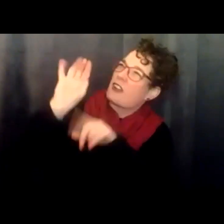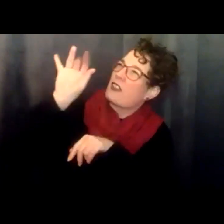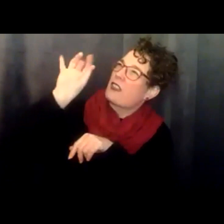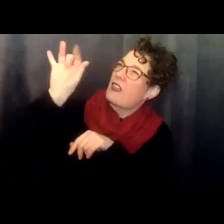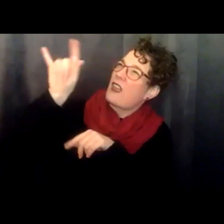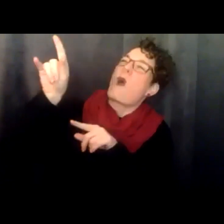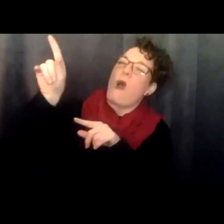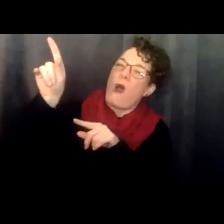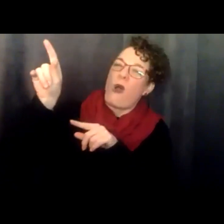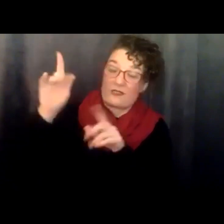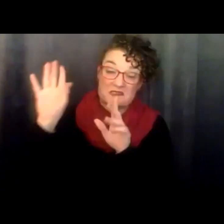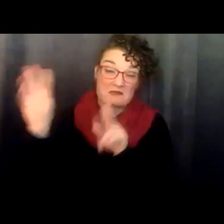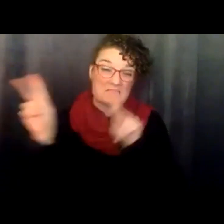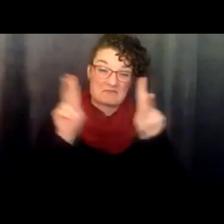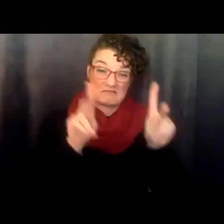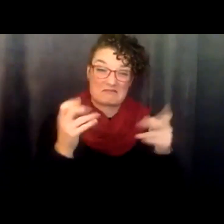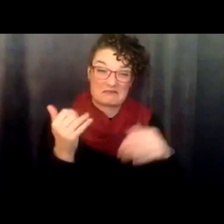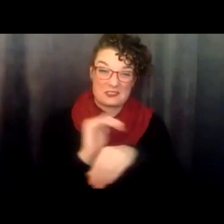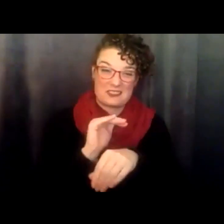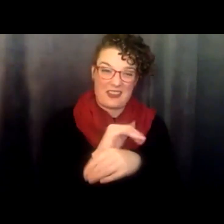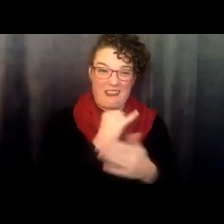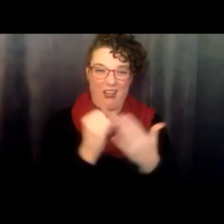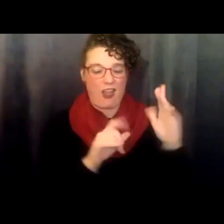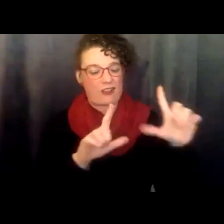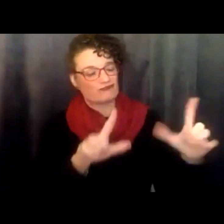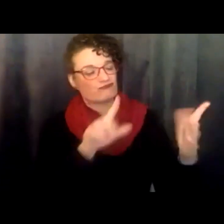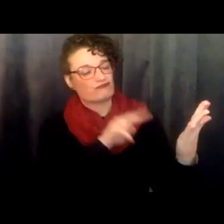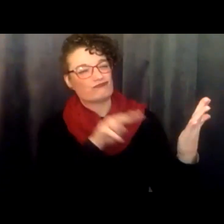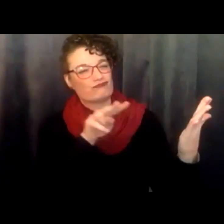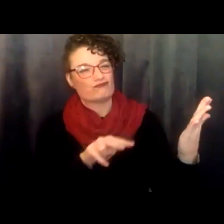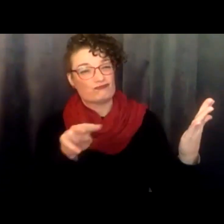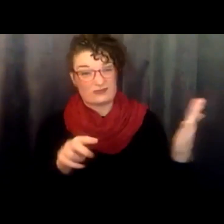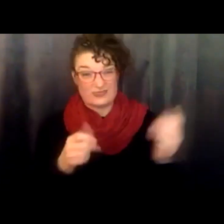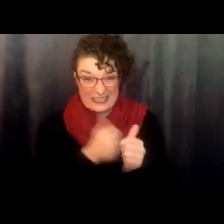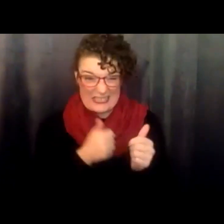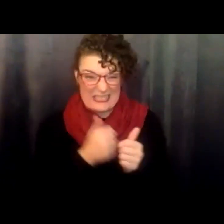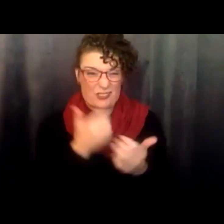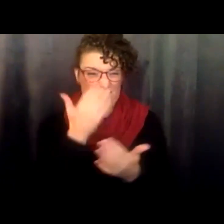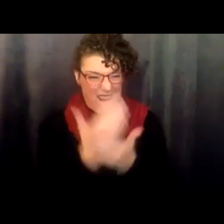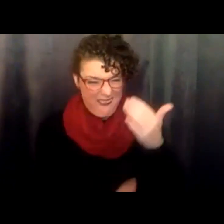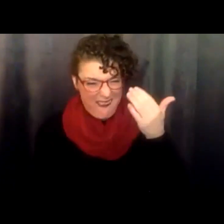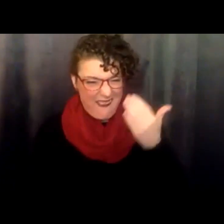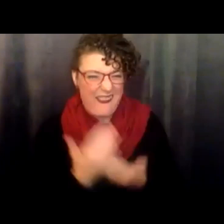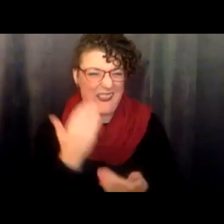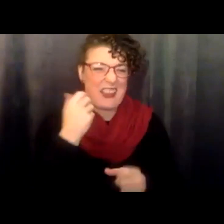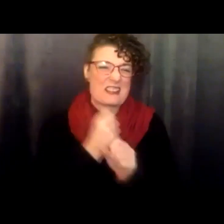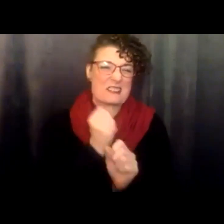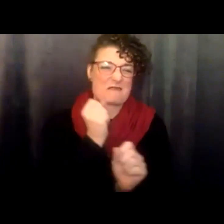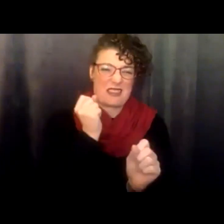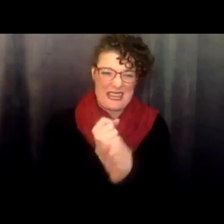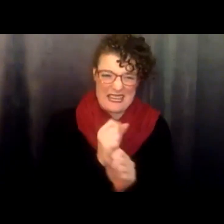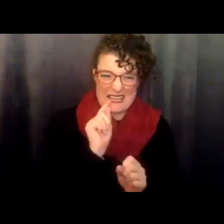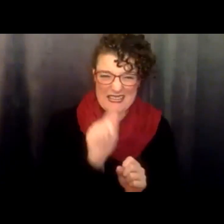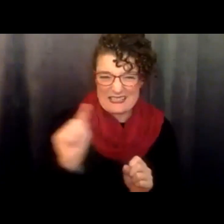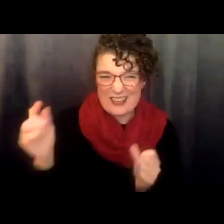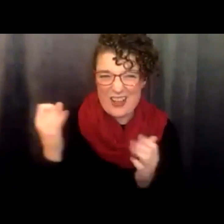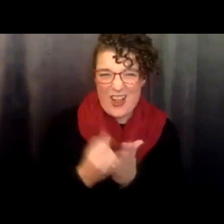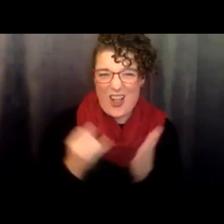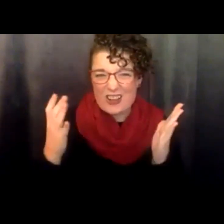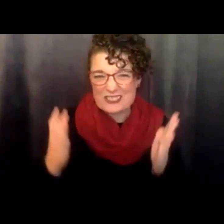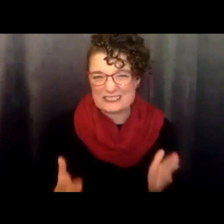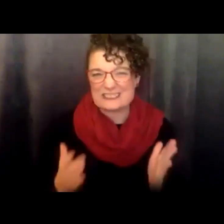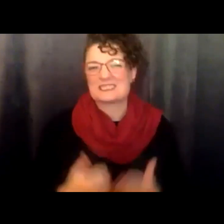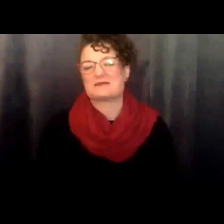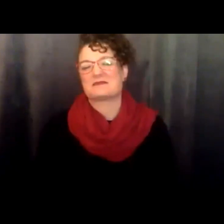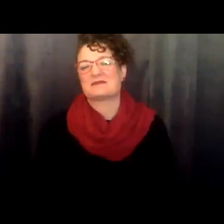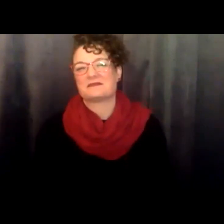you admire the prints tonight. Every one of them was hand rubbed by the artist. And in addition to